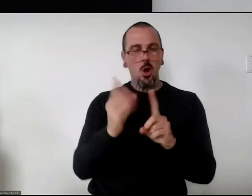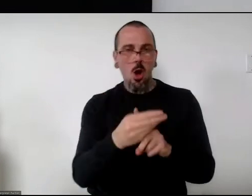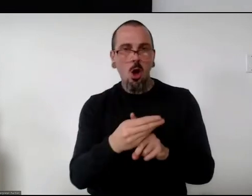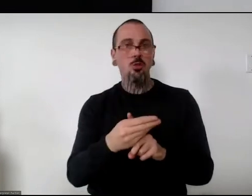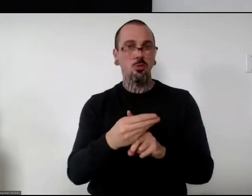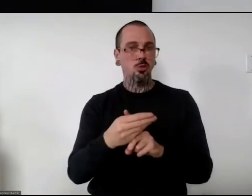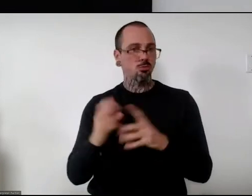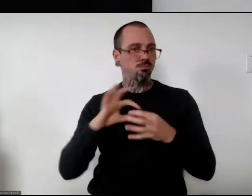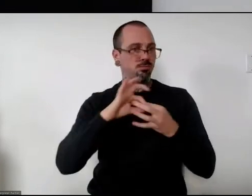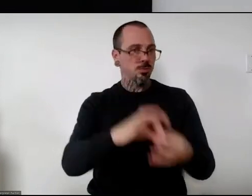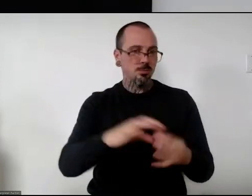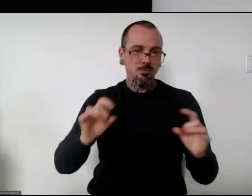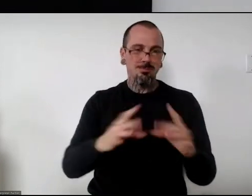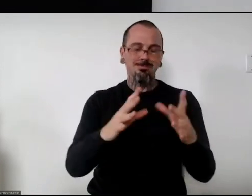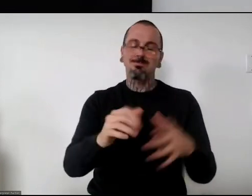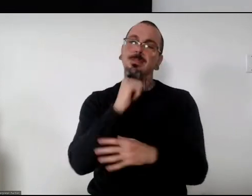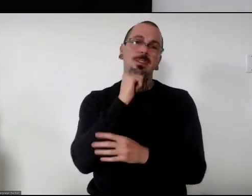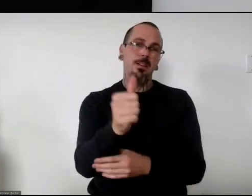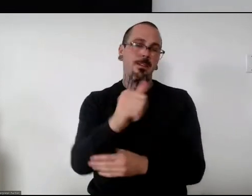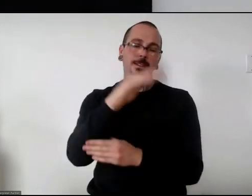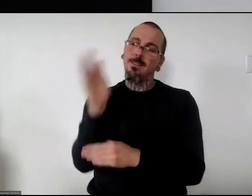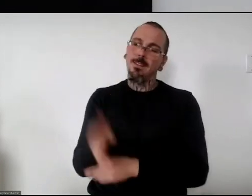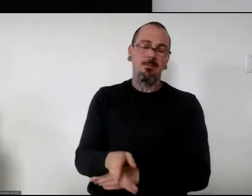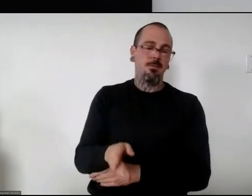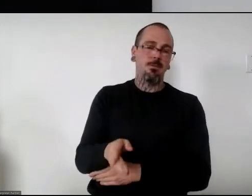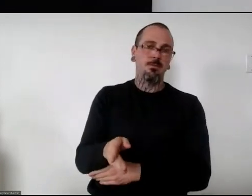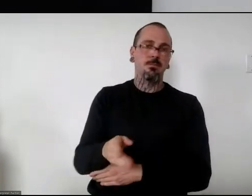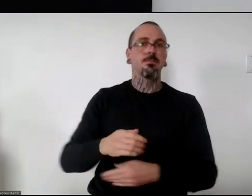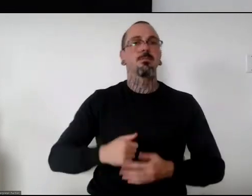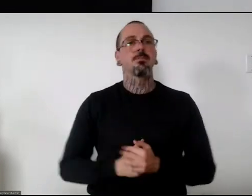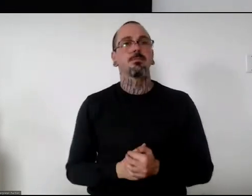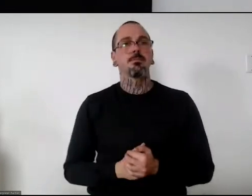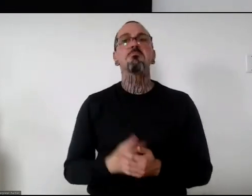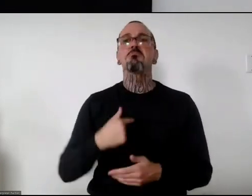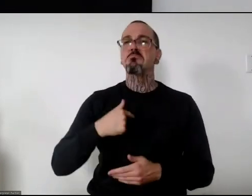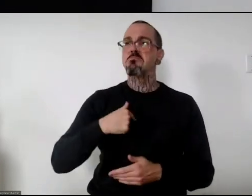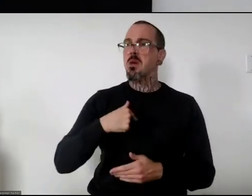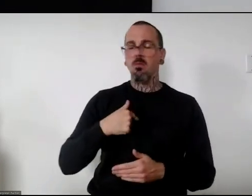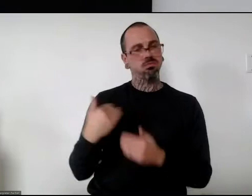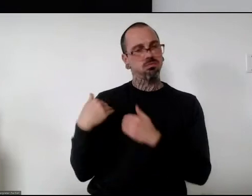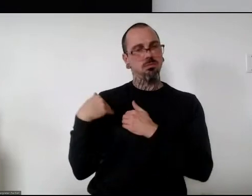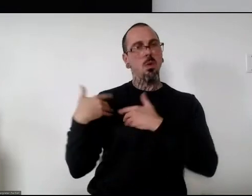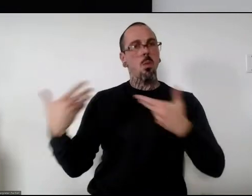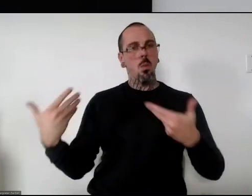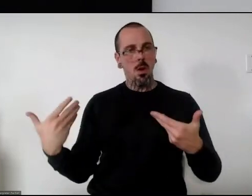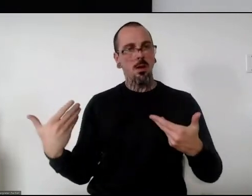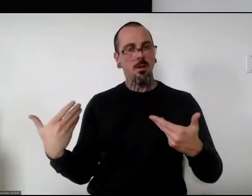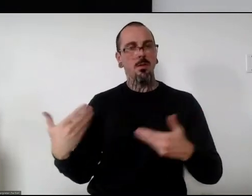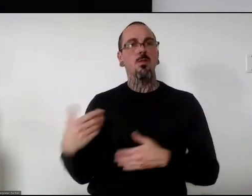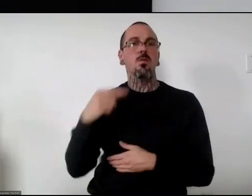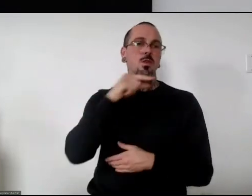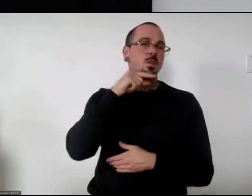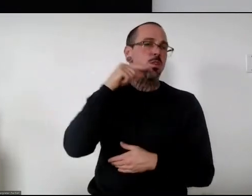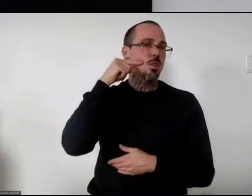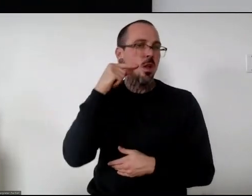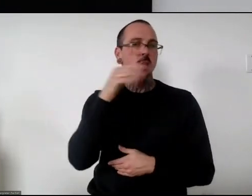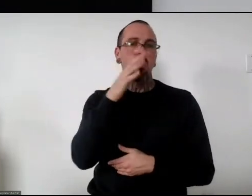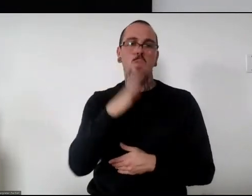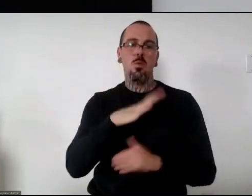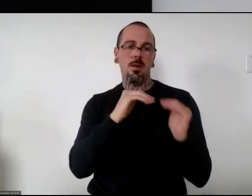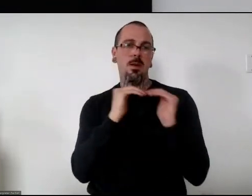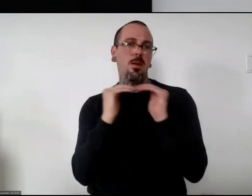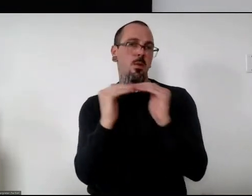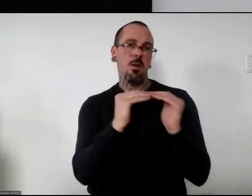As Minister responsible for women and gender equality, I feel very passionately about my role in helping to prevent gender-based